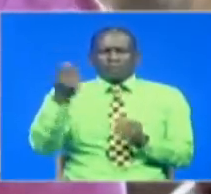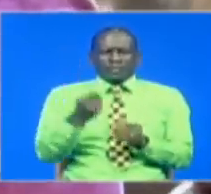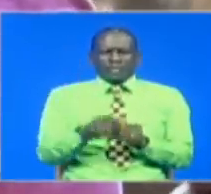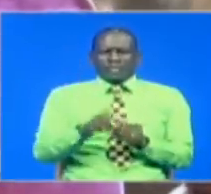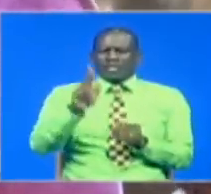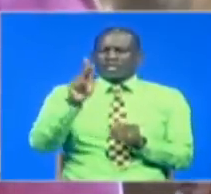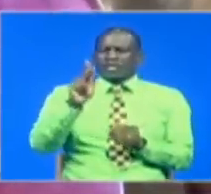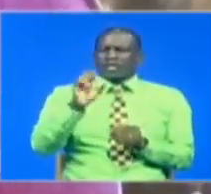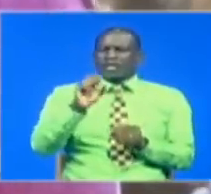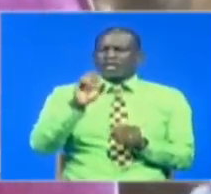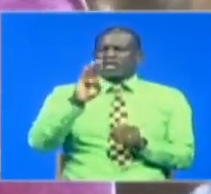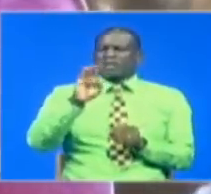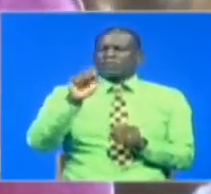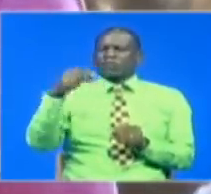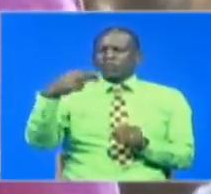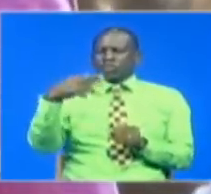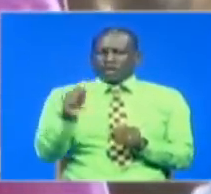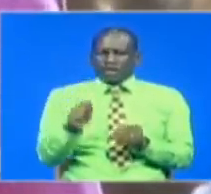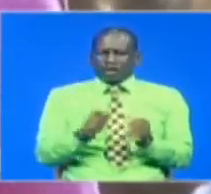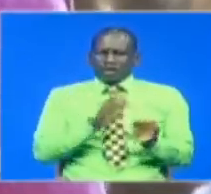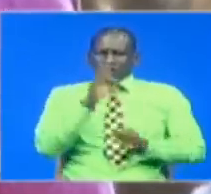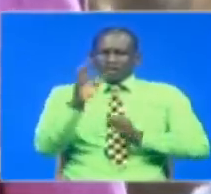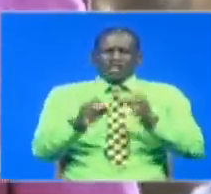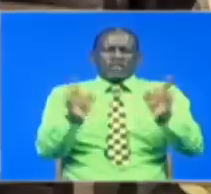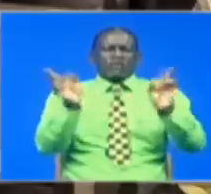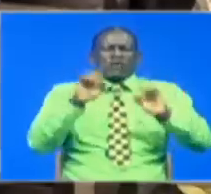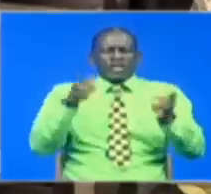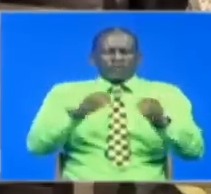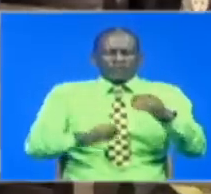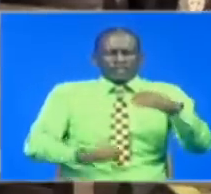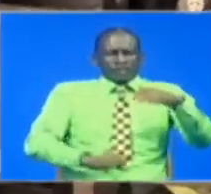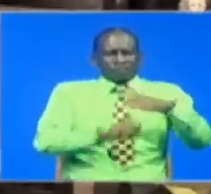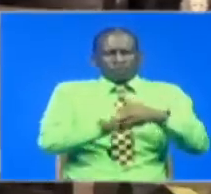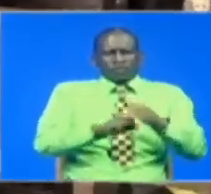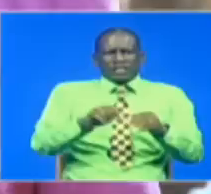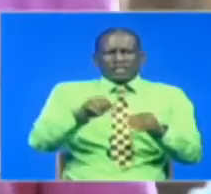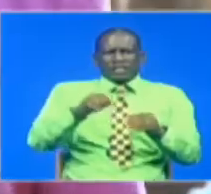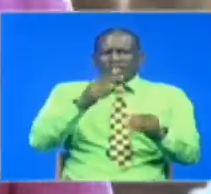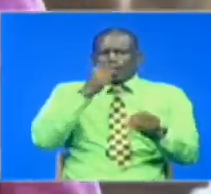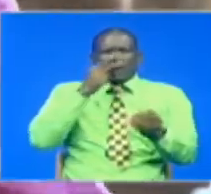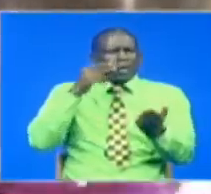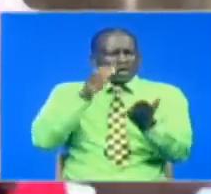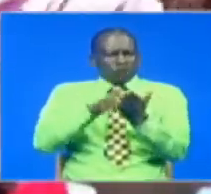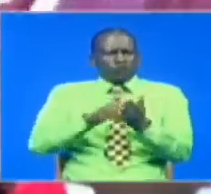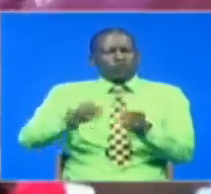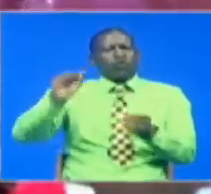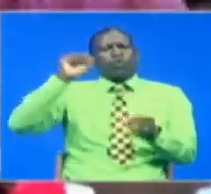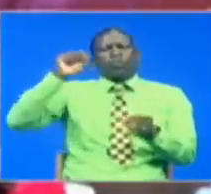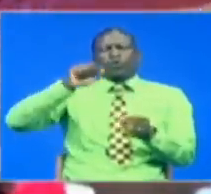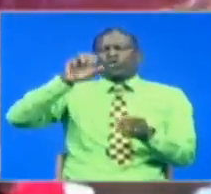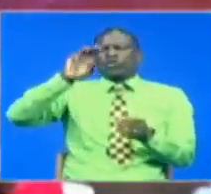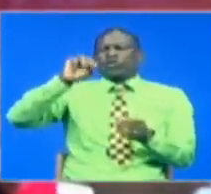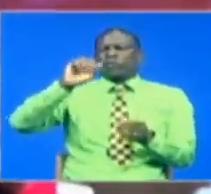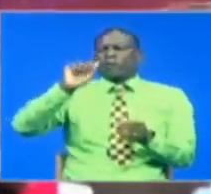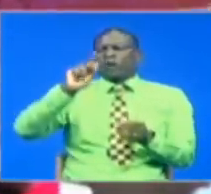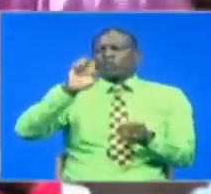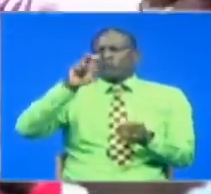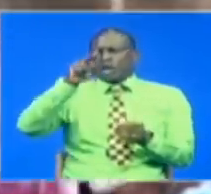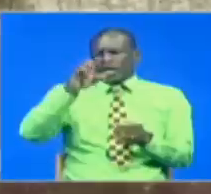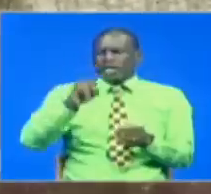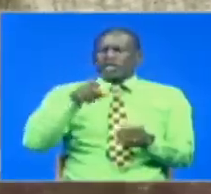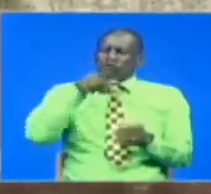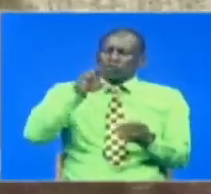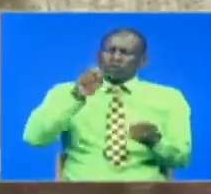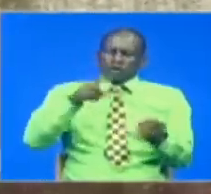kama unge panda kwenye mabega ya Kalonzo siasa ya Makueni, unge tokea kama ngaba wa